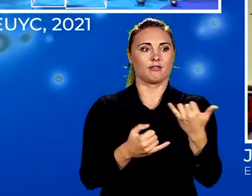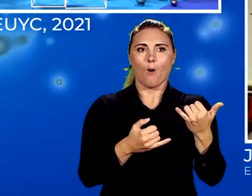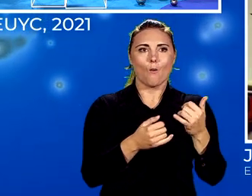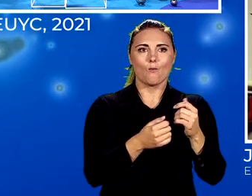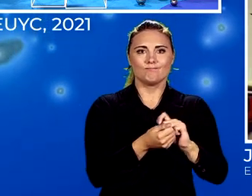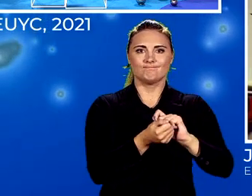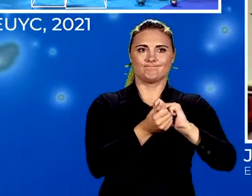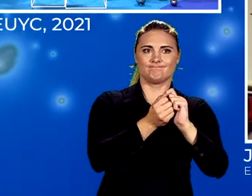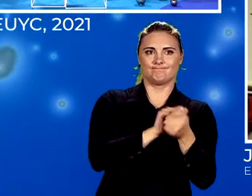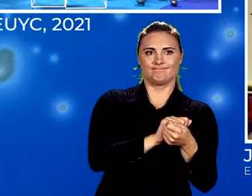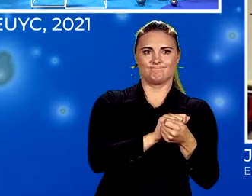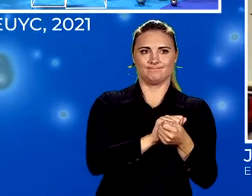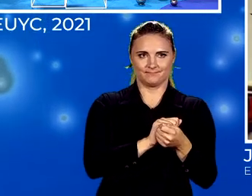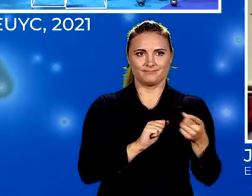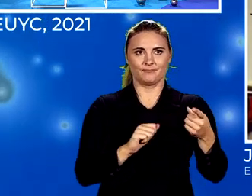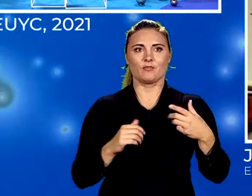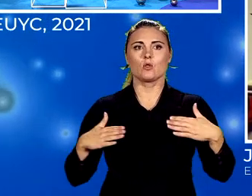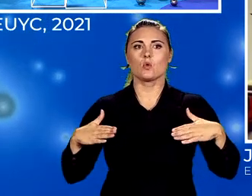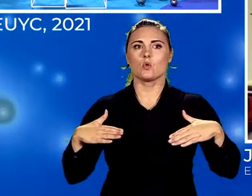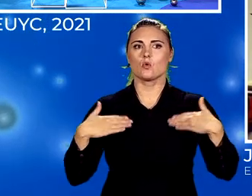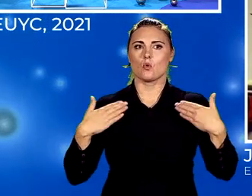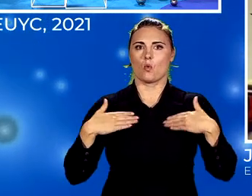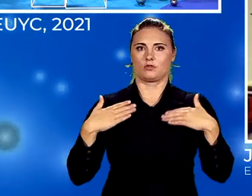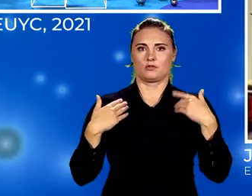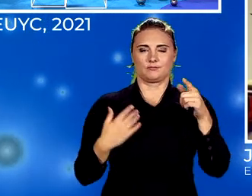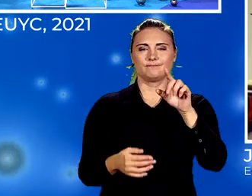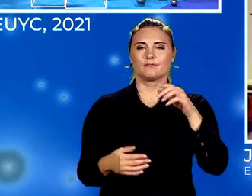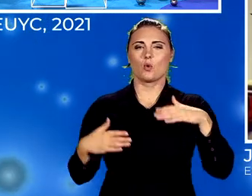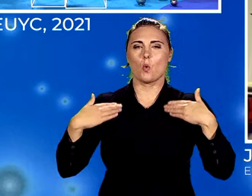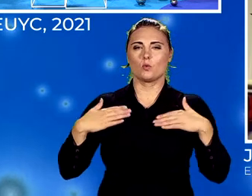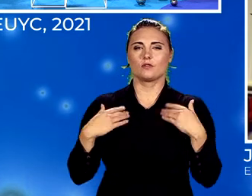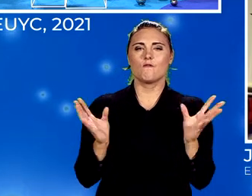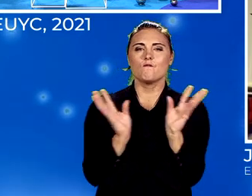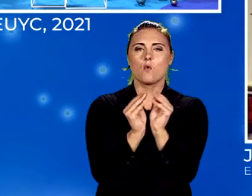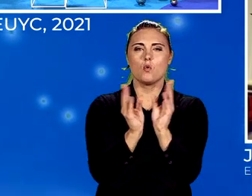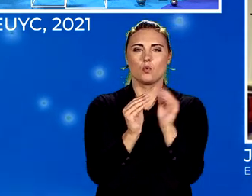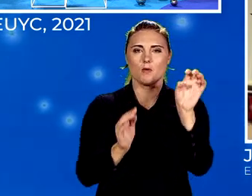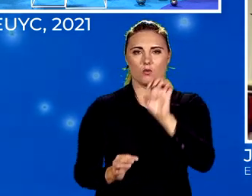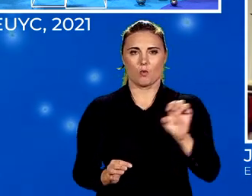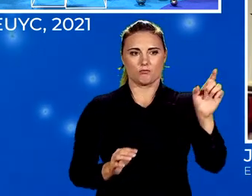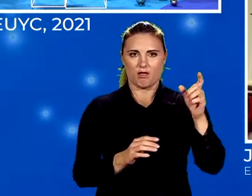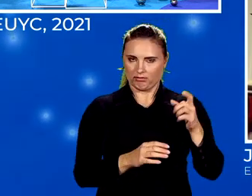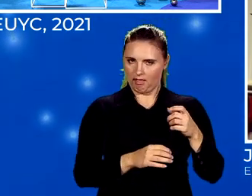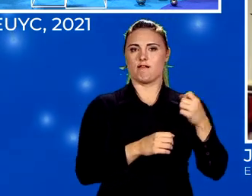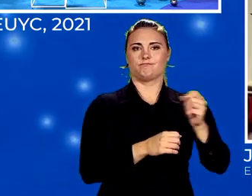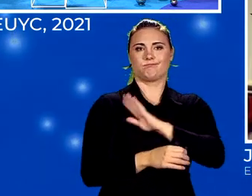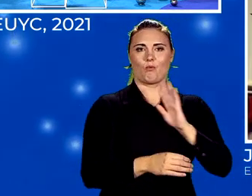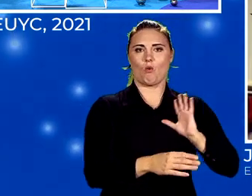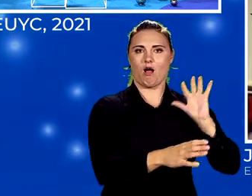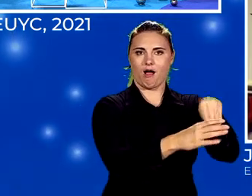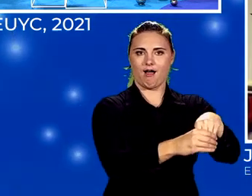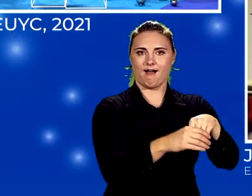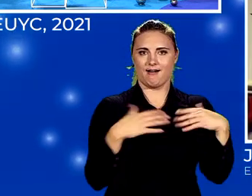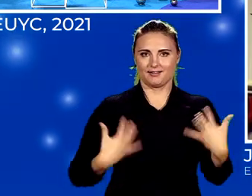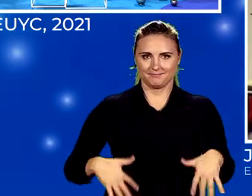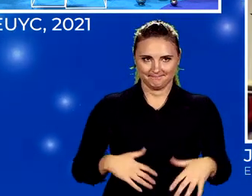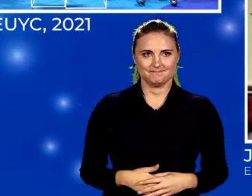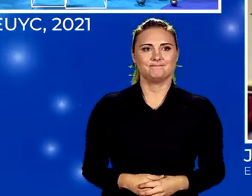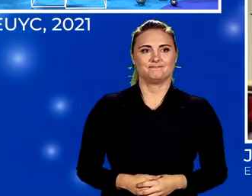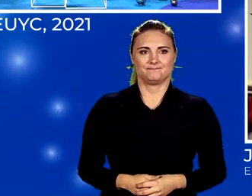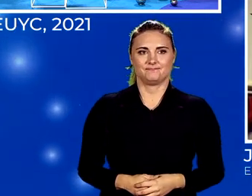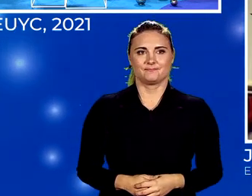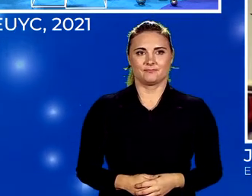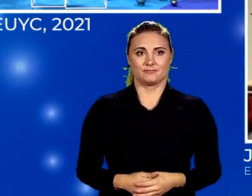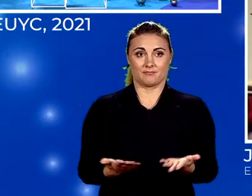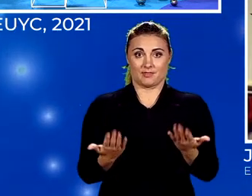representation platform, and it's working a lot on different campaigns to mobilize young people to be involved in the policy developments about young people in Europe.